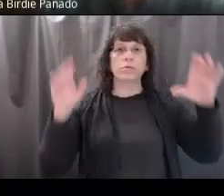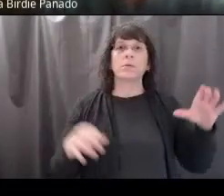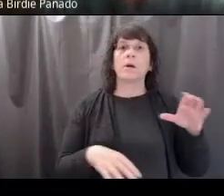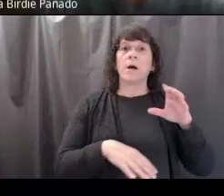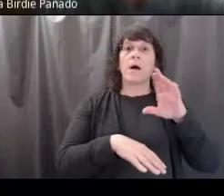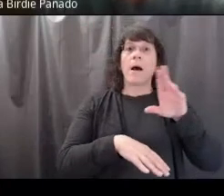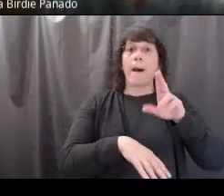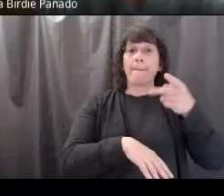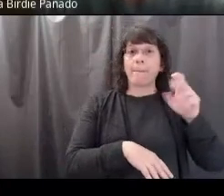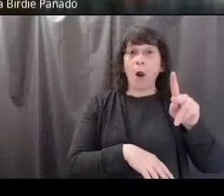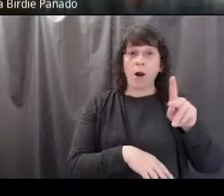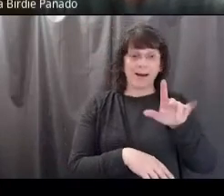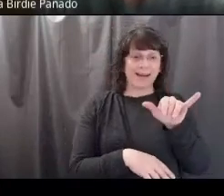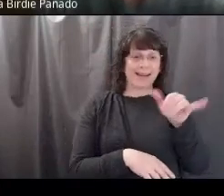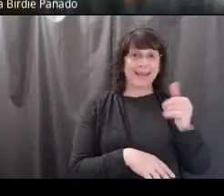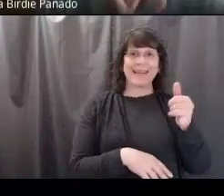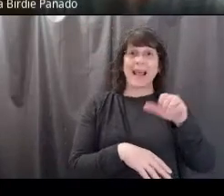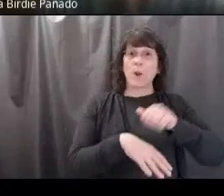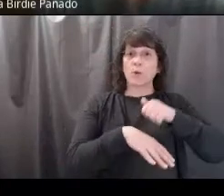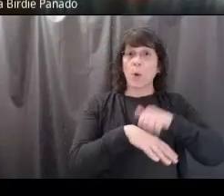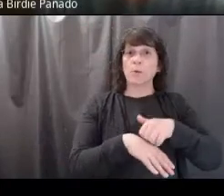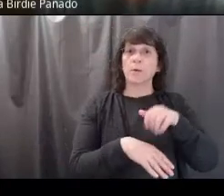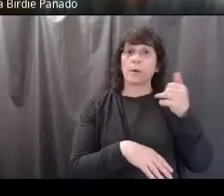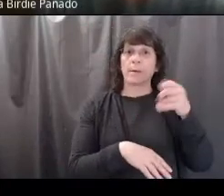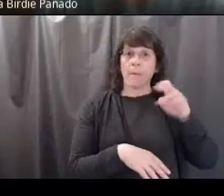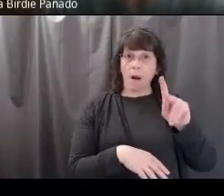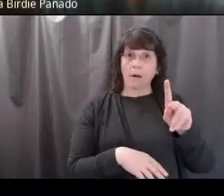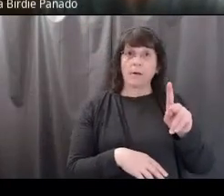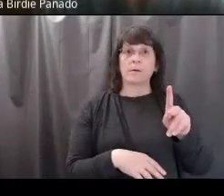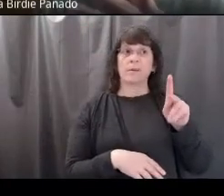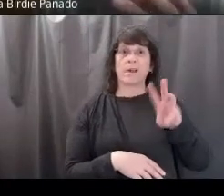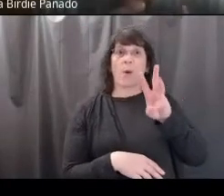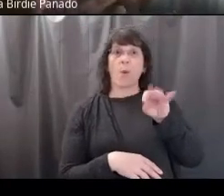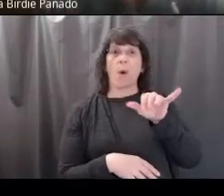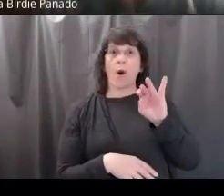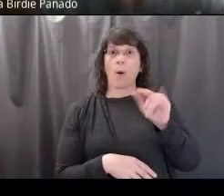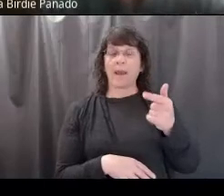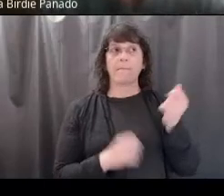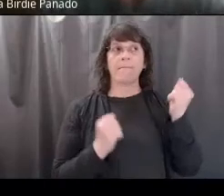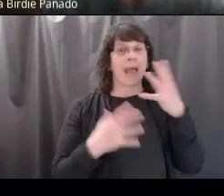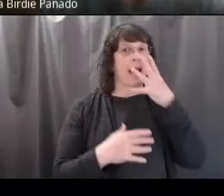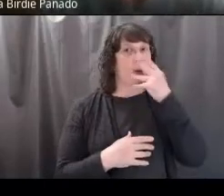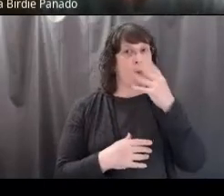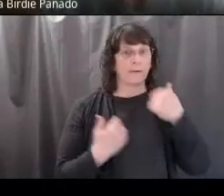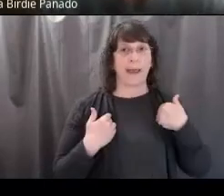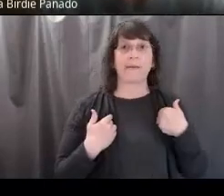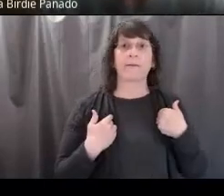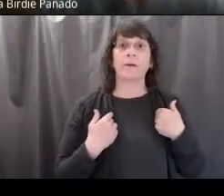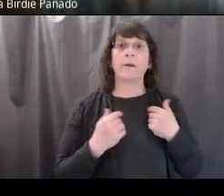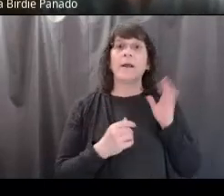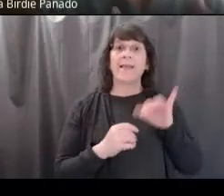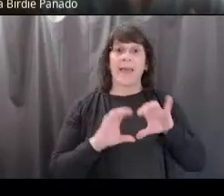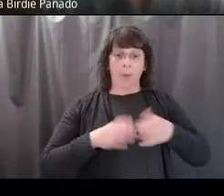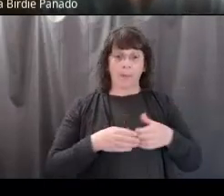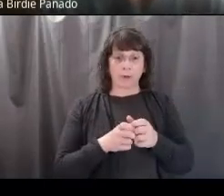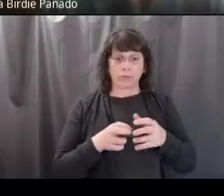in Wyoming. They have lots of wolves. The population has been repopulating over time,